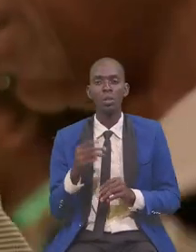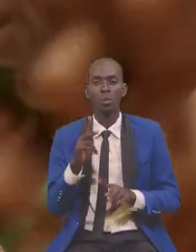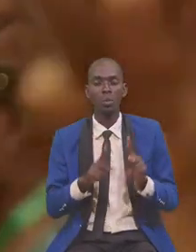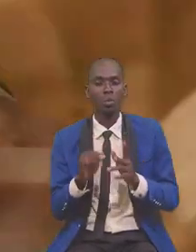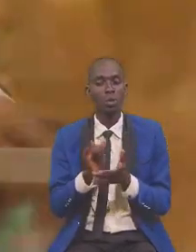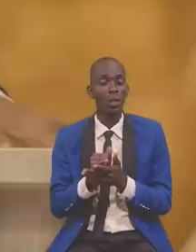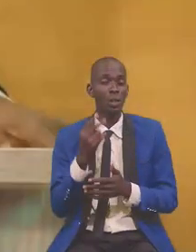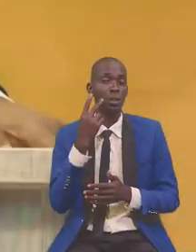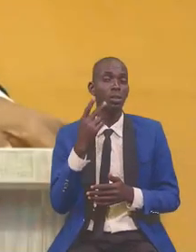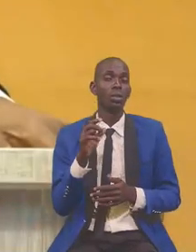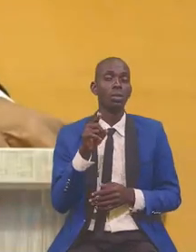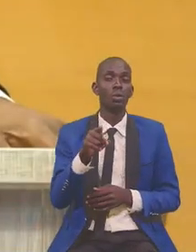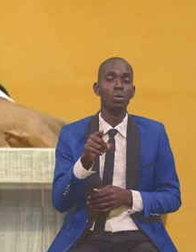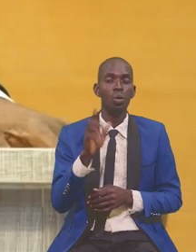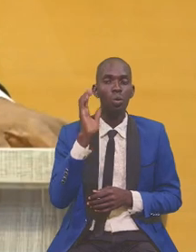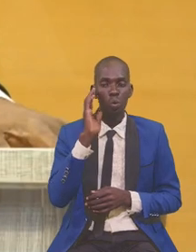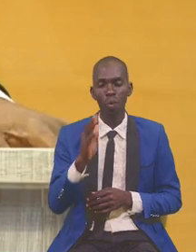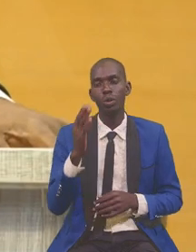you, they'll know